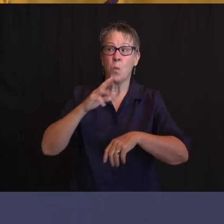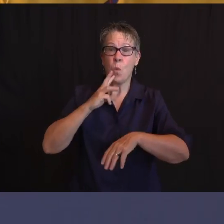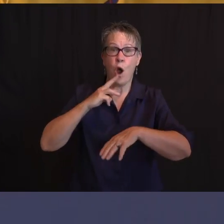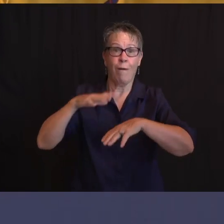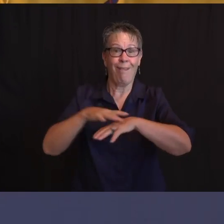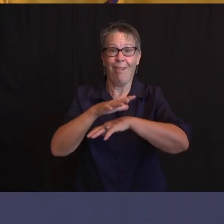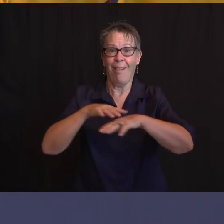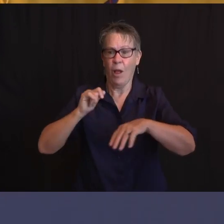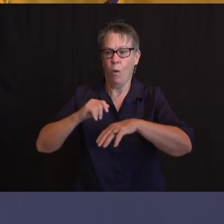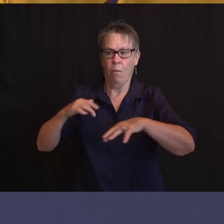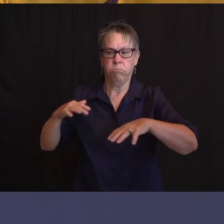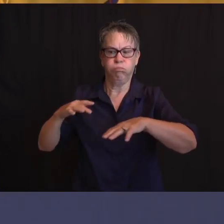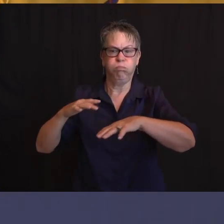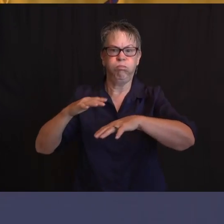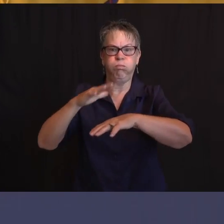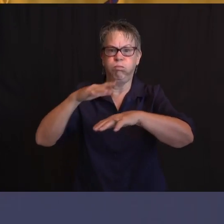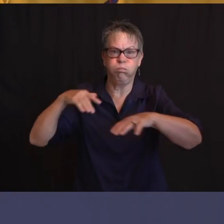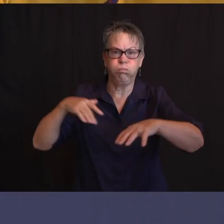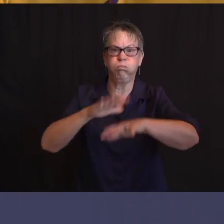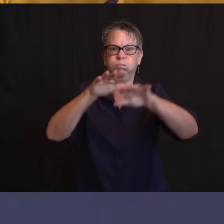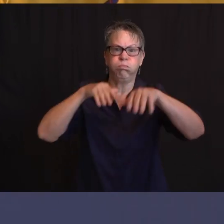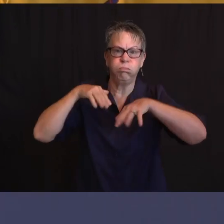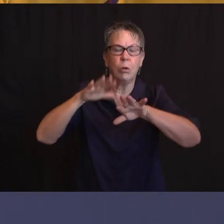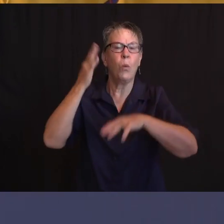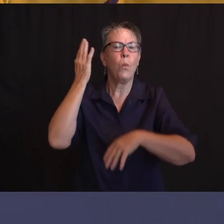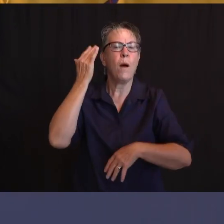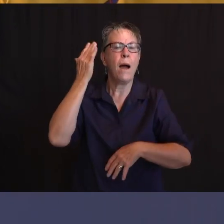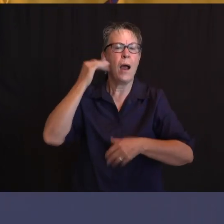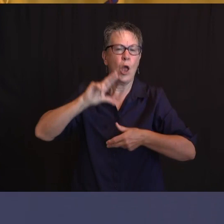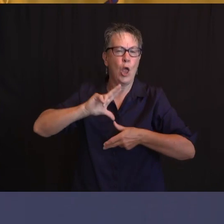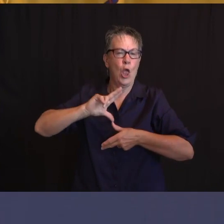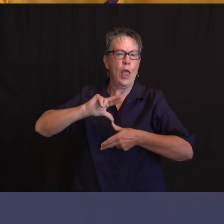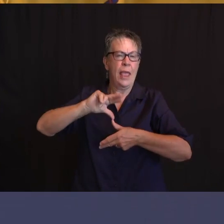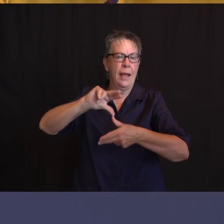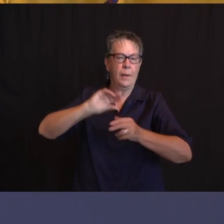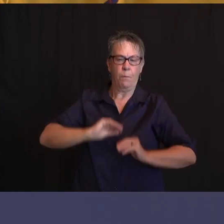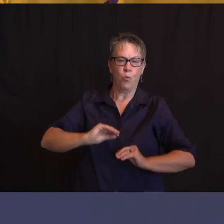COVID, continue to be smart and responsible.